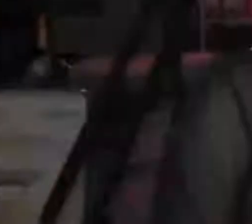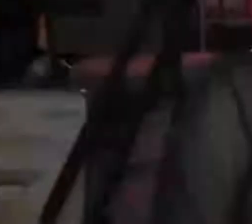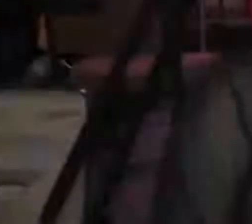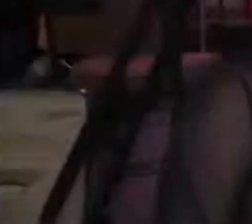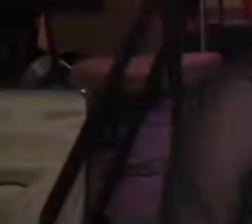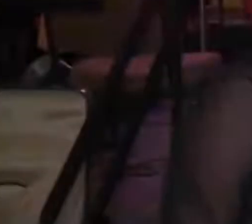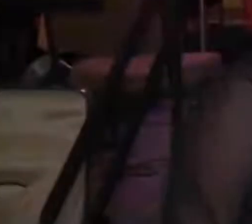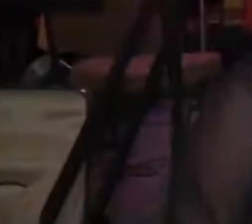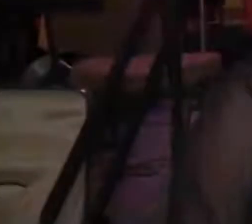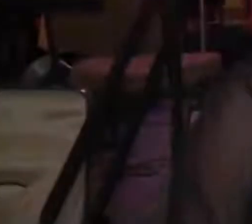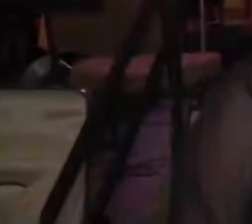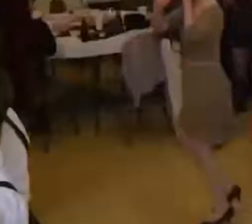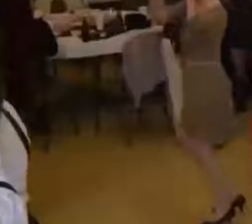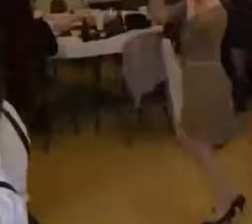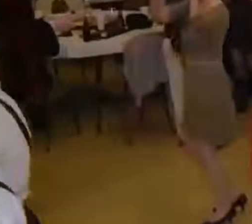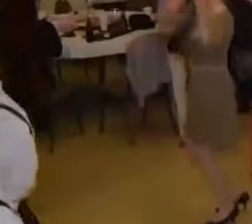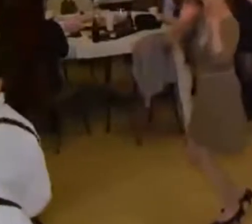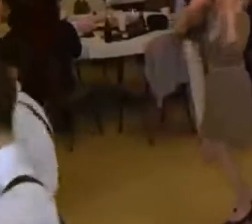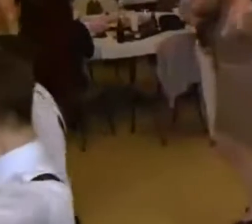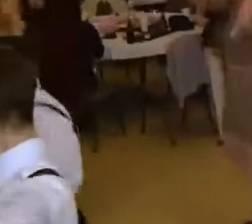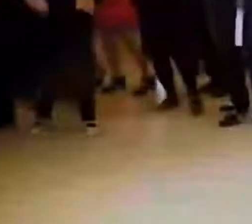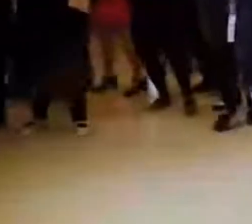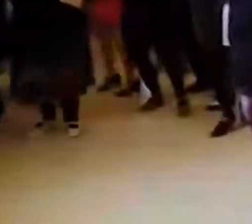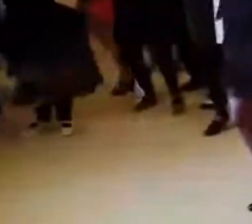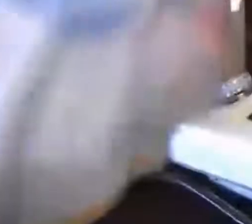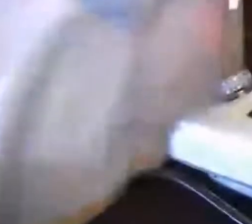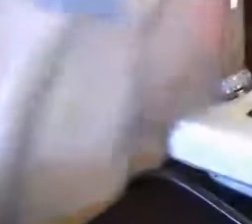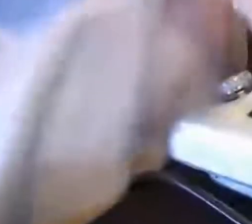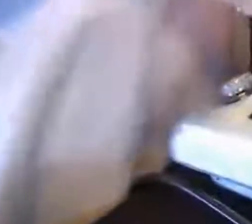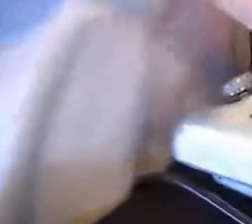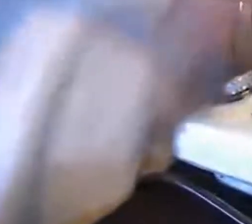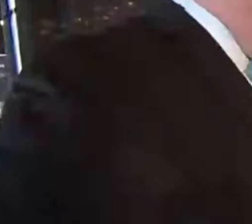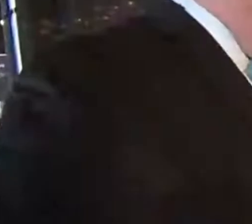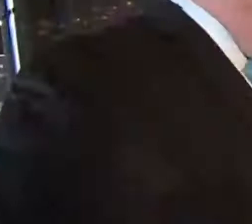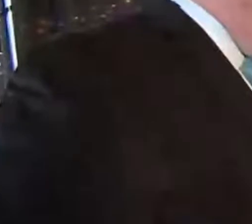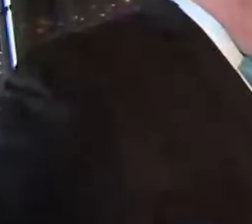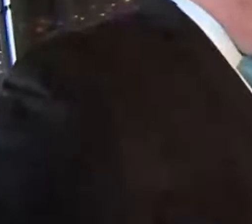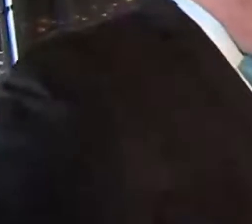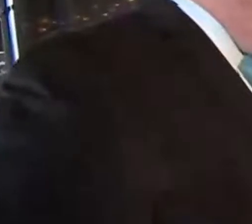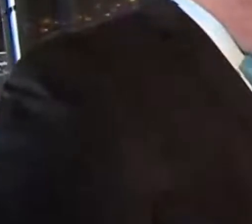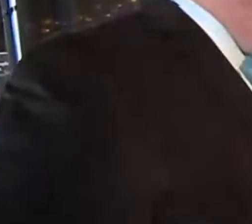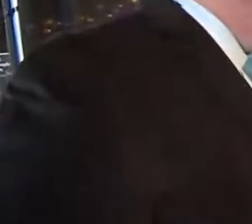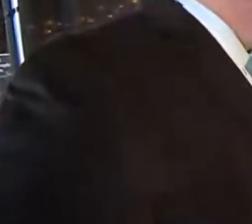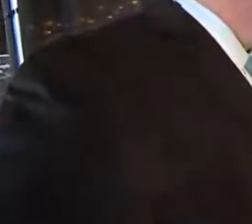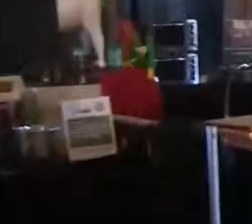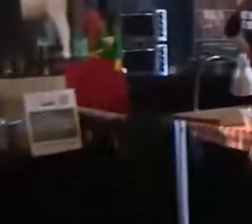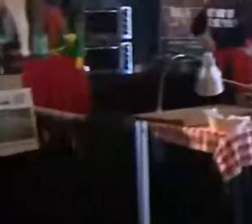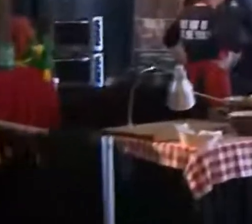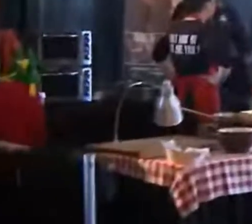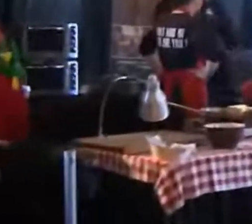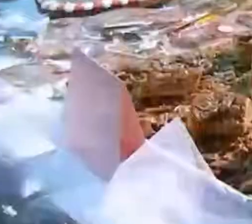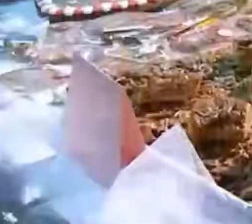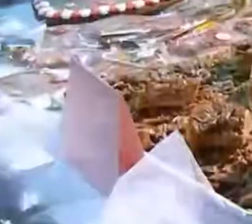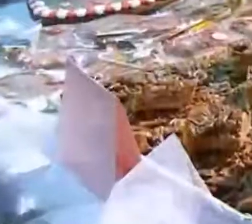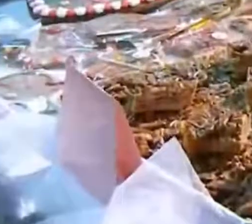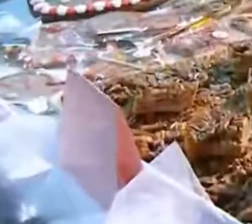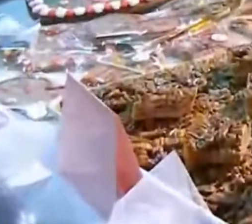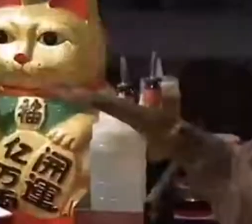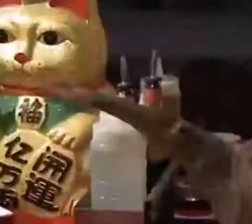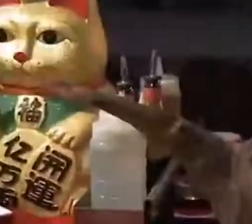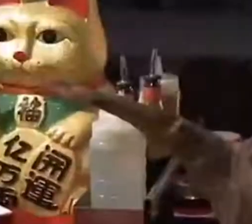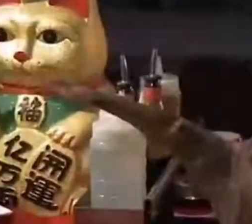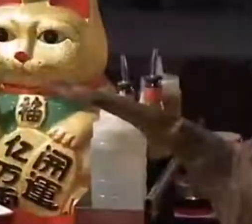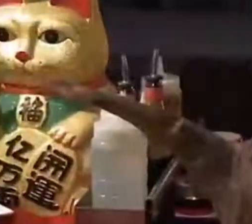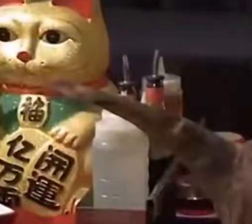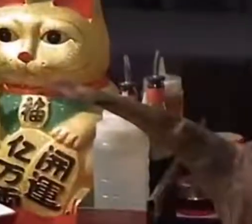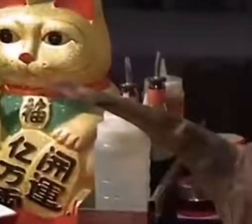Well, this is the Great Gatsby Gala, and it's all in support of the Annapolis Valley Honor Choir. I'd say cream sauce, but it's not going to be a creamy sauce that runs over the plate. It's going to be like a thick